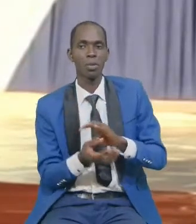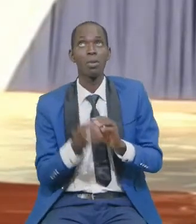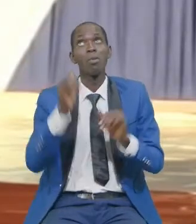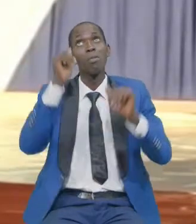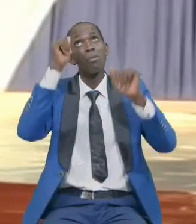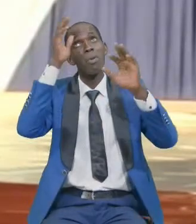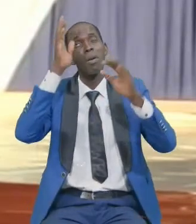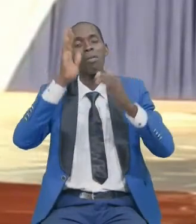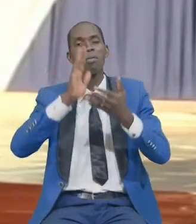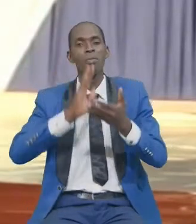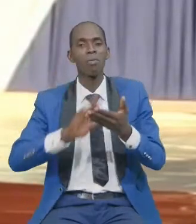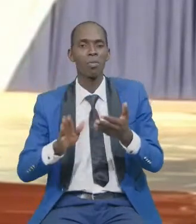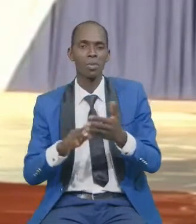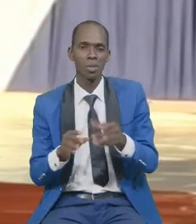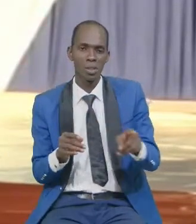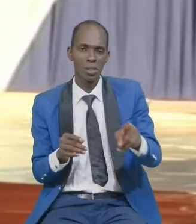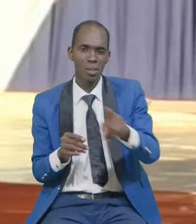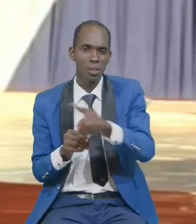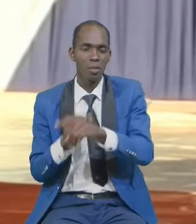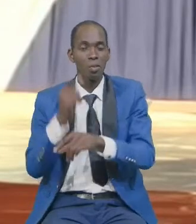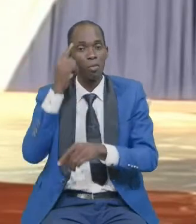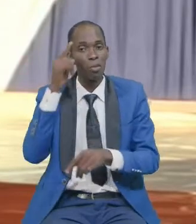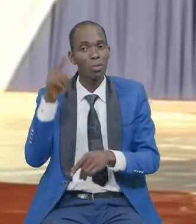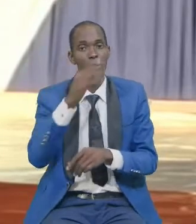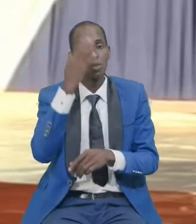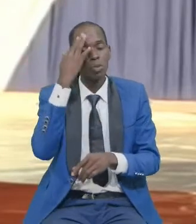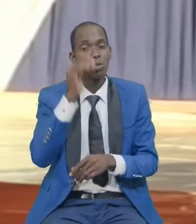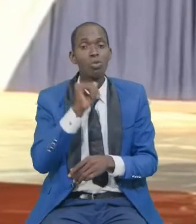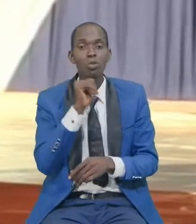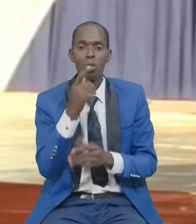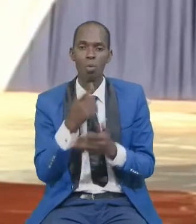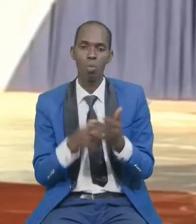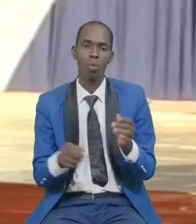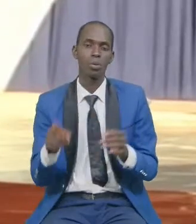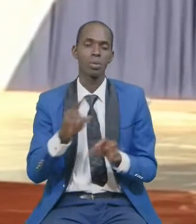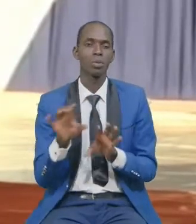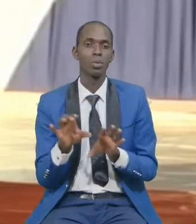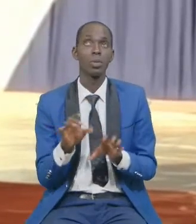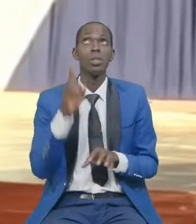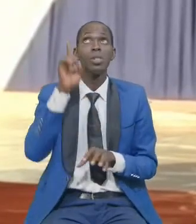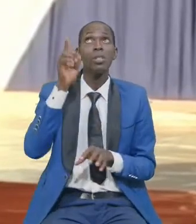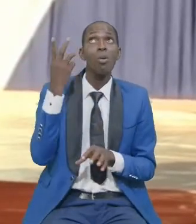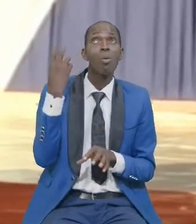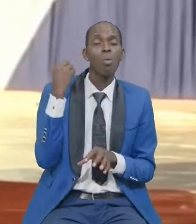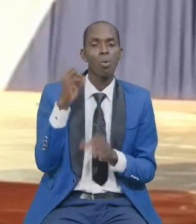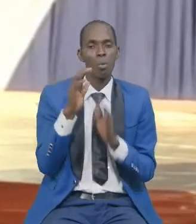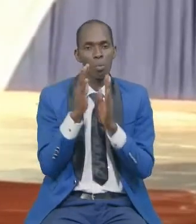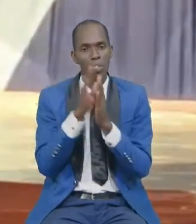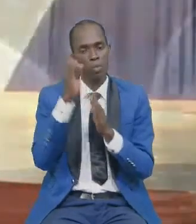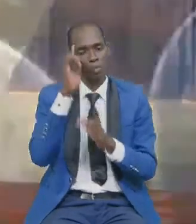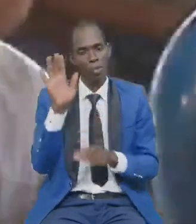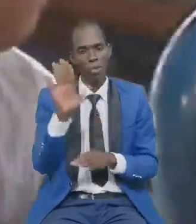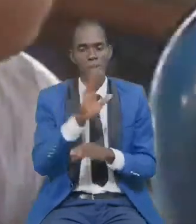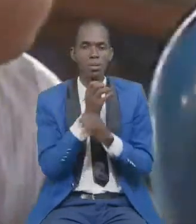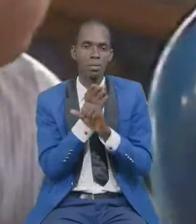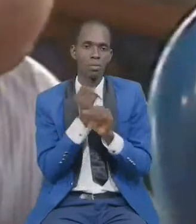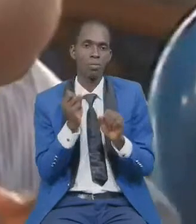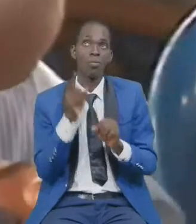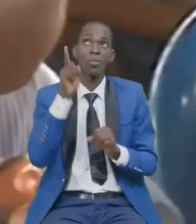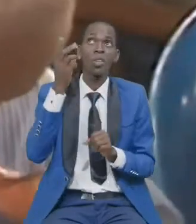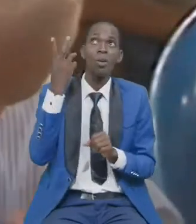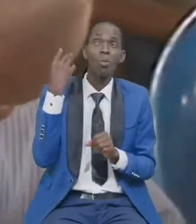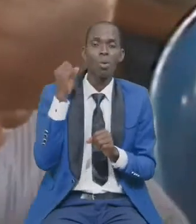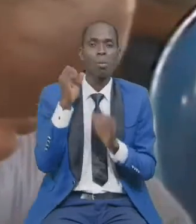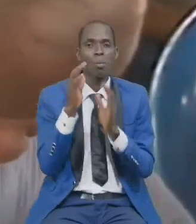forgive them, for they know not what they do. He was praying for their salvation. He was praying for